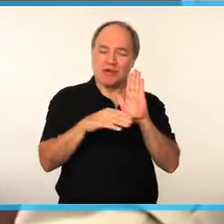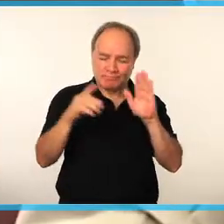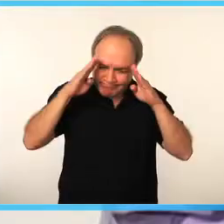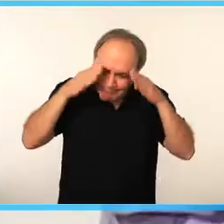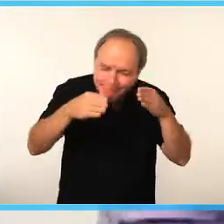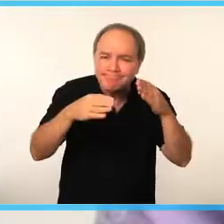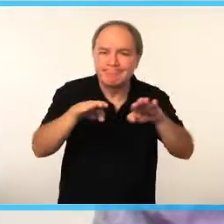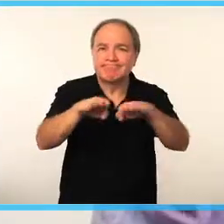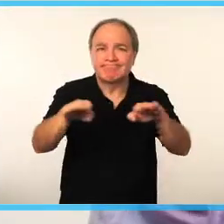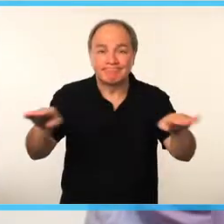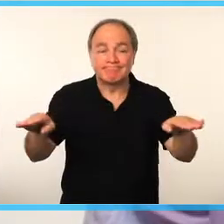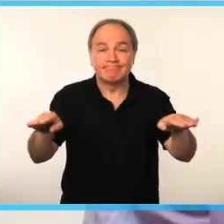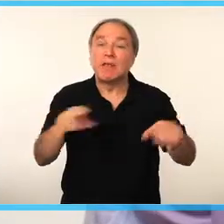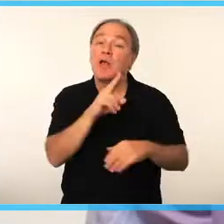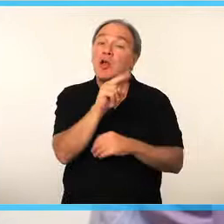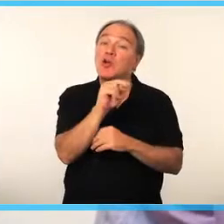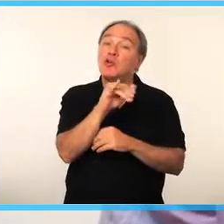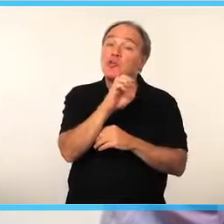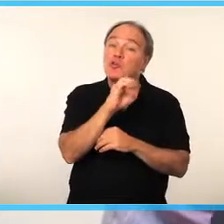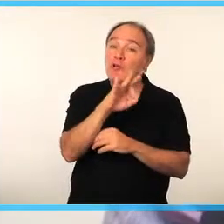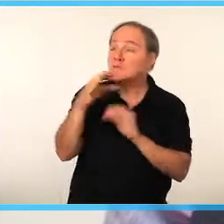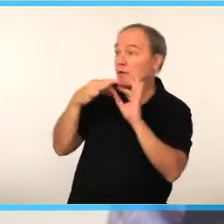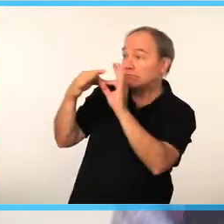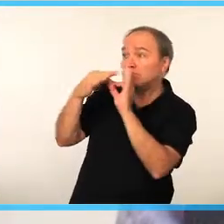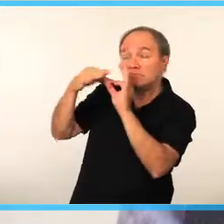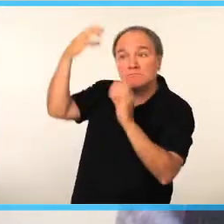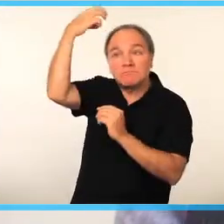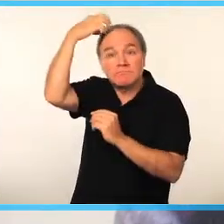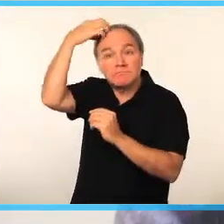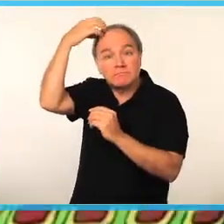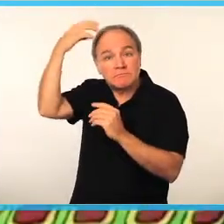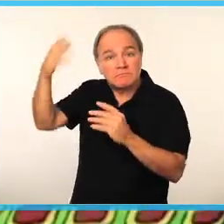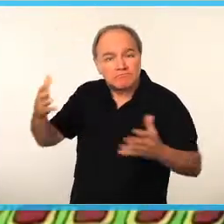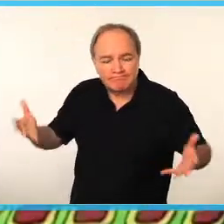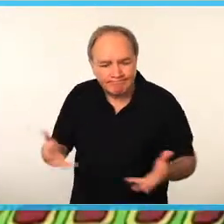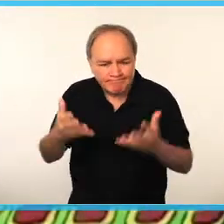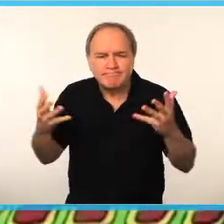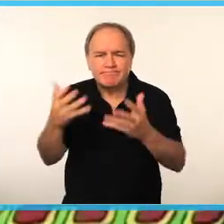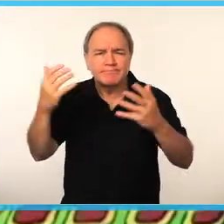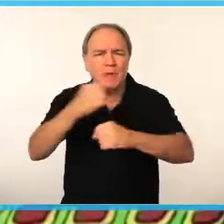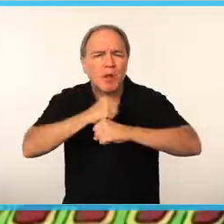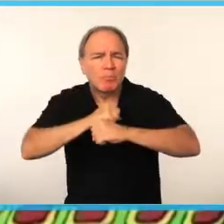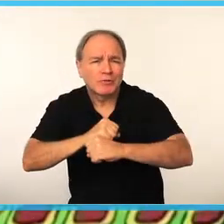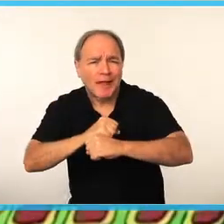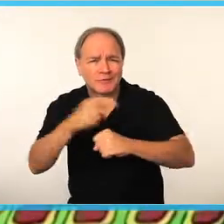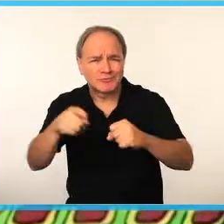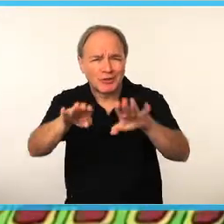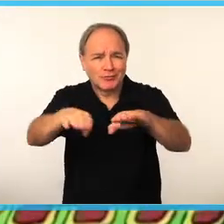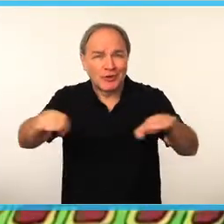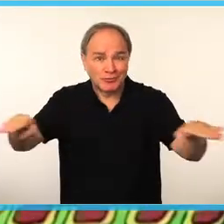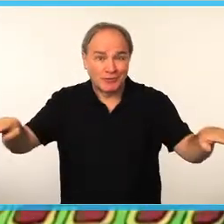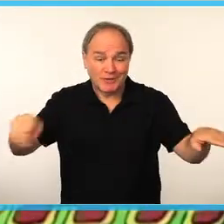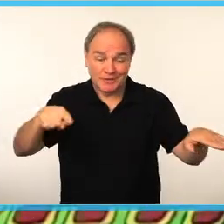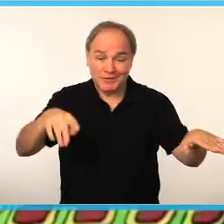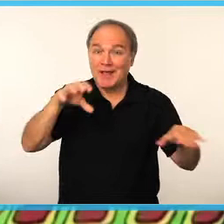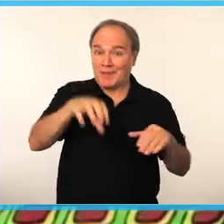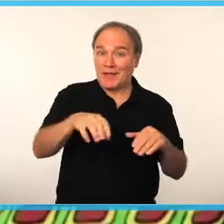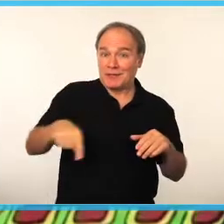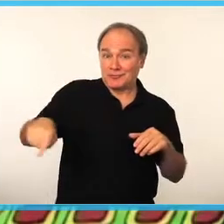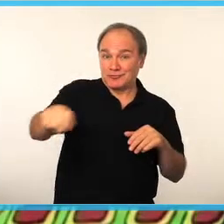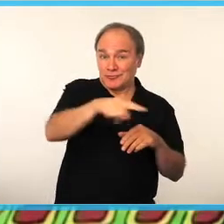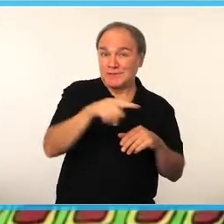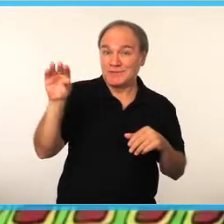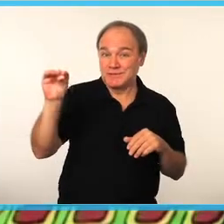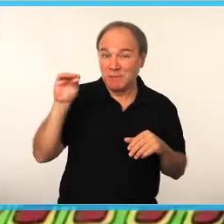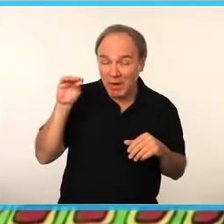children. UNICEF is working with government to revitalize the health, education, social protection and child protection systems in